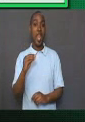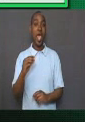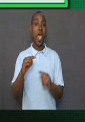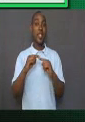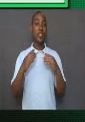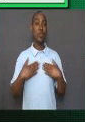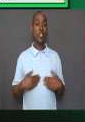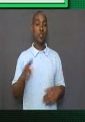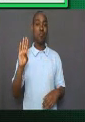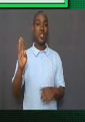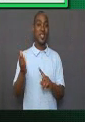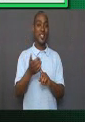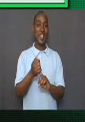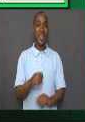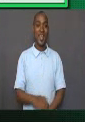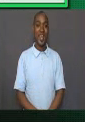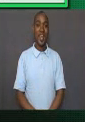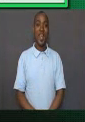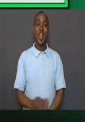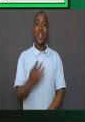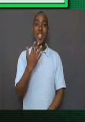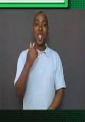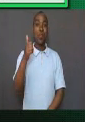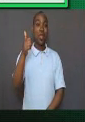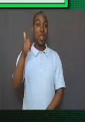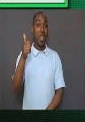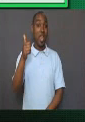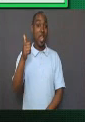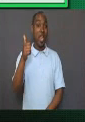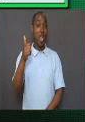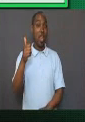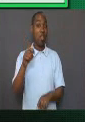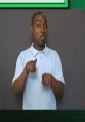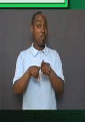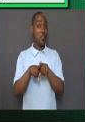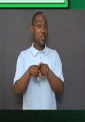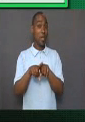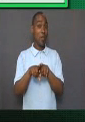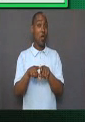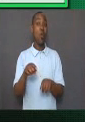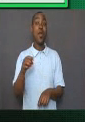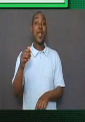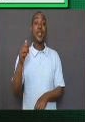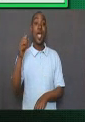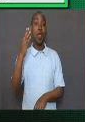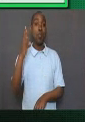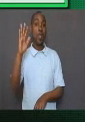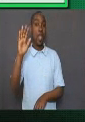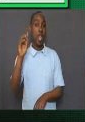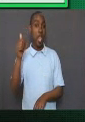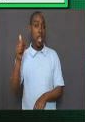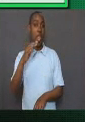B. Type A is compatible with type A and